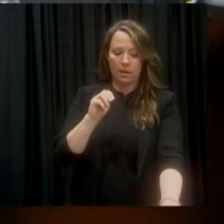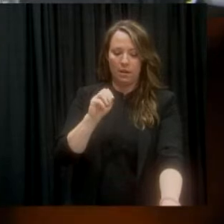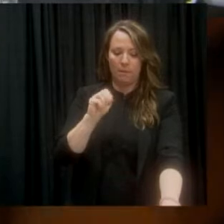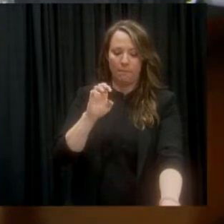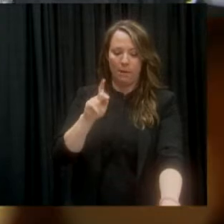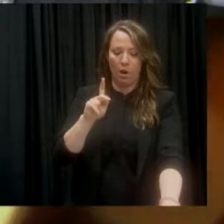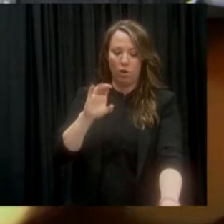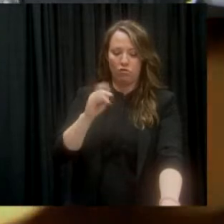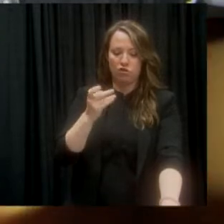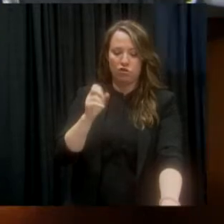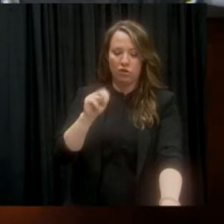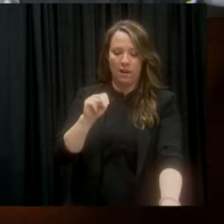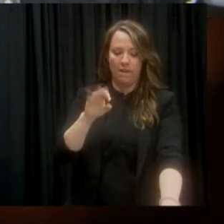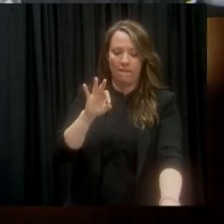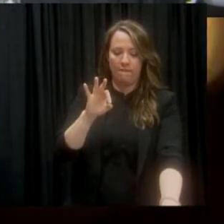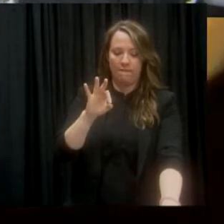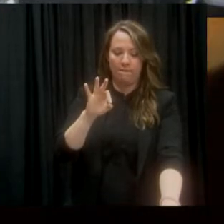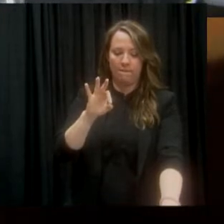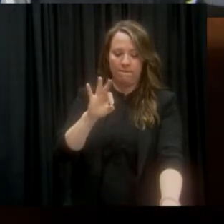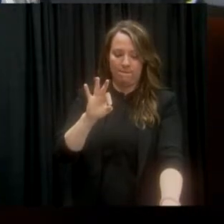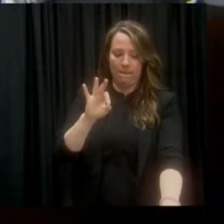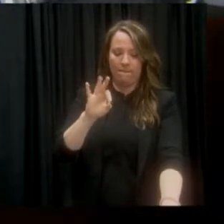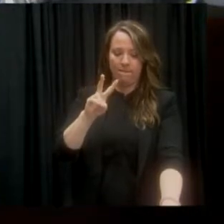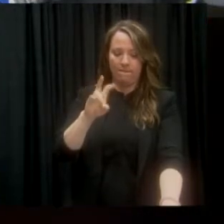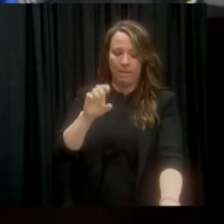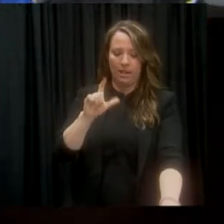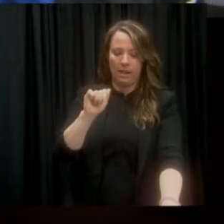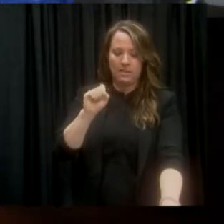Mark Christian Fabian Velasco.